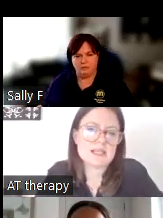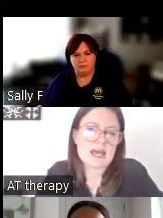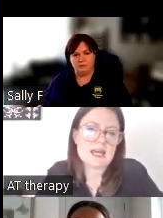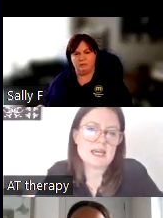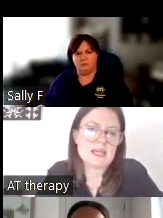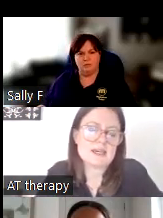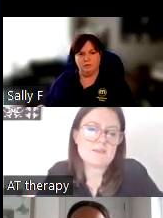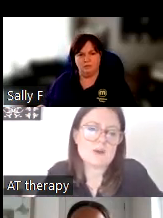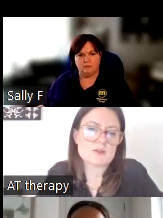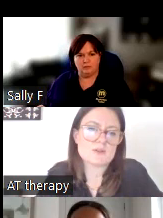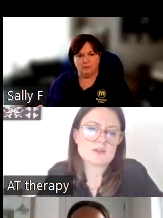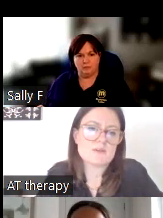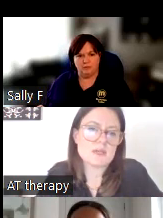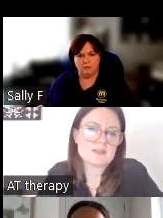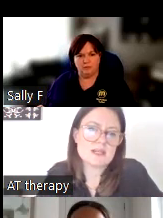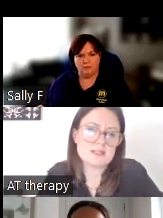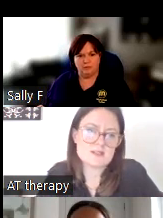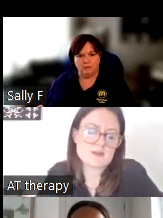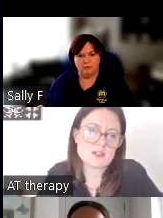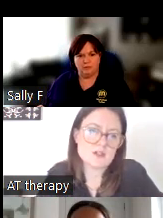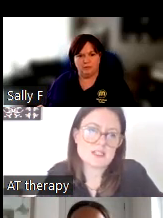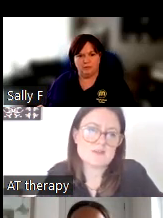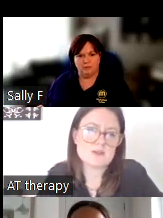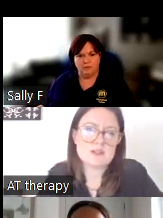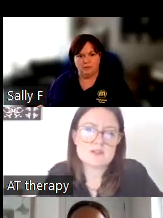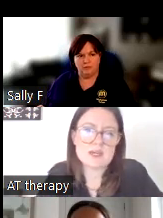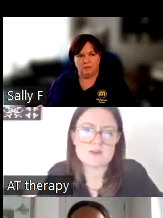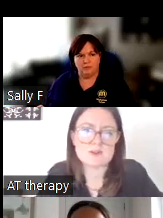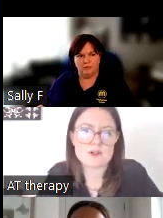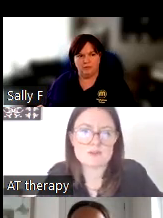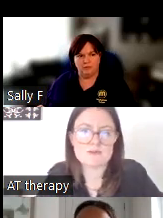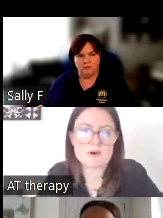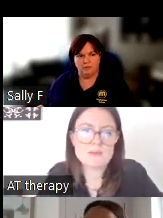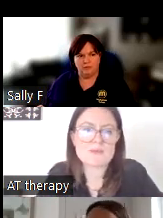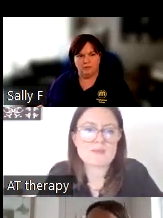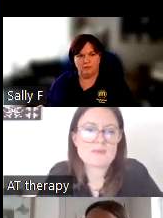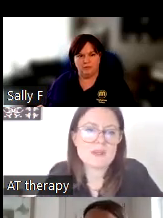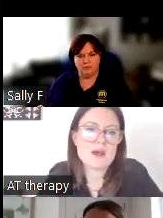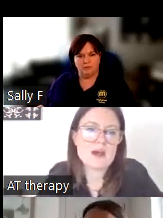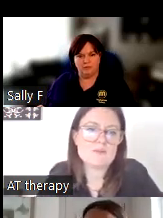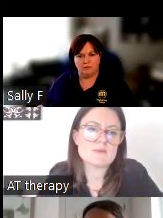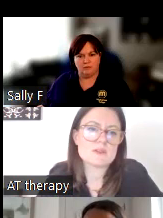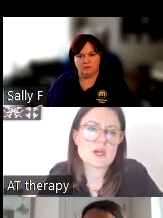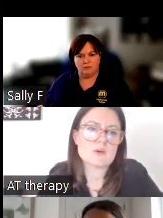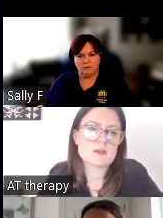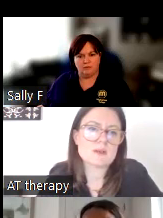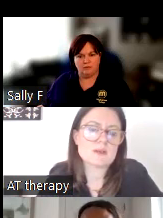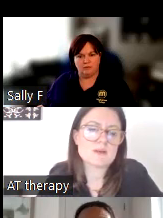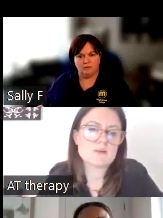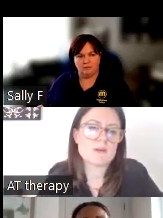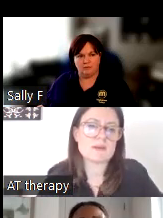got a model called the Means, Reasons and Opportunities model, which you may have come across before.